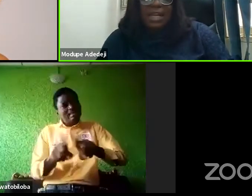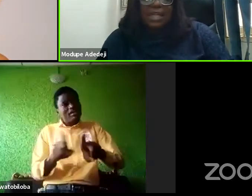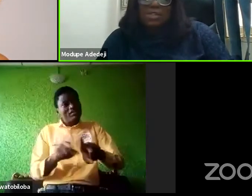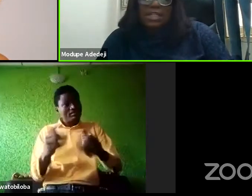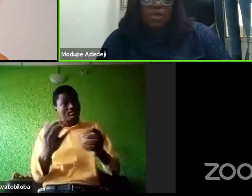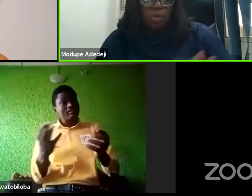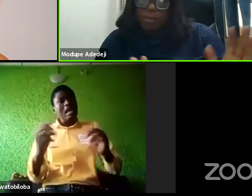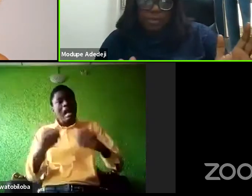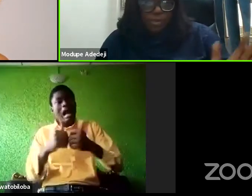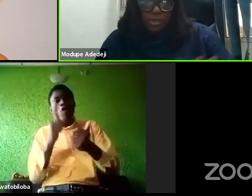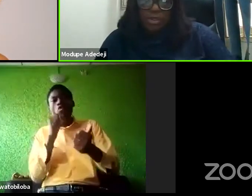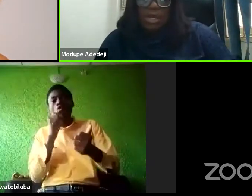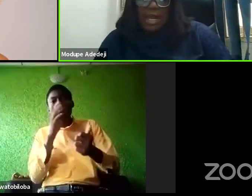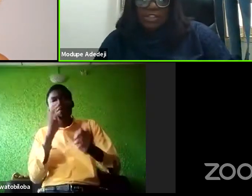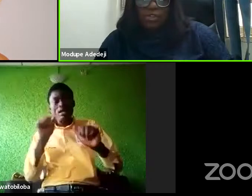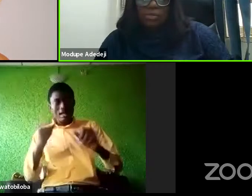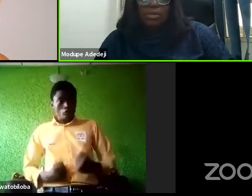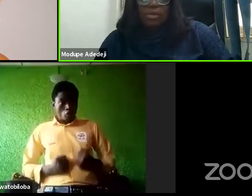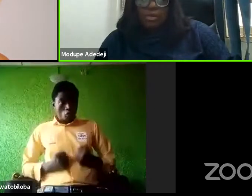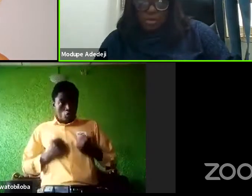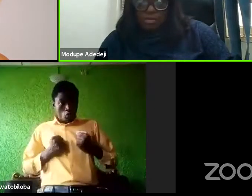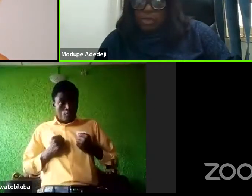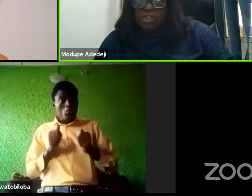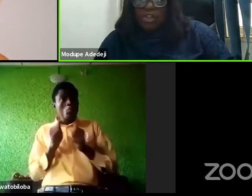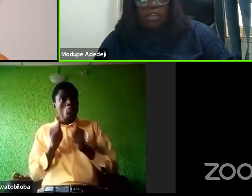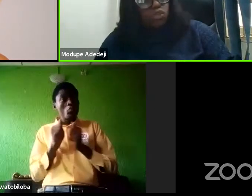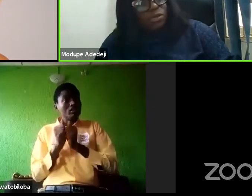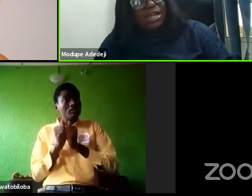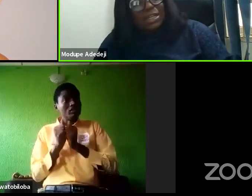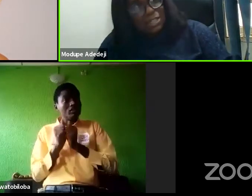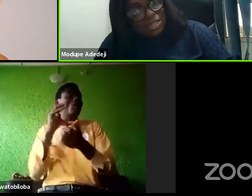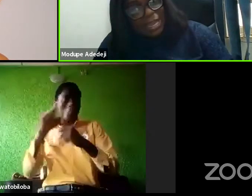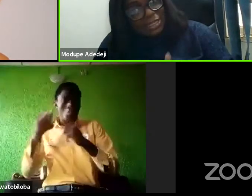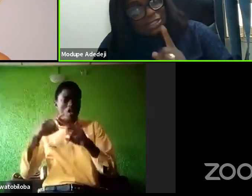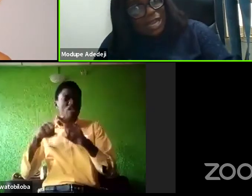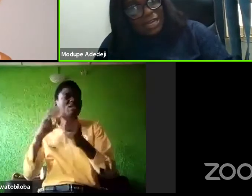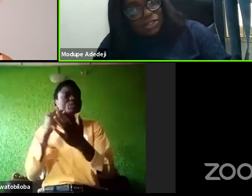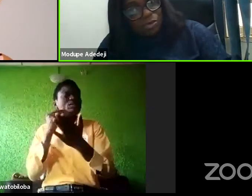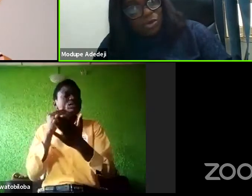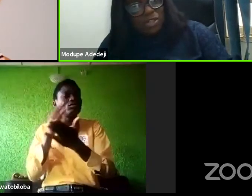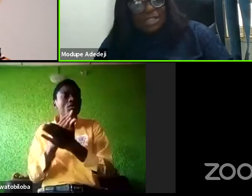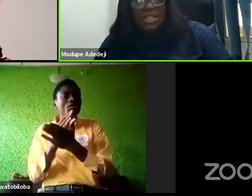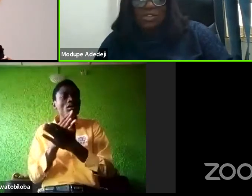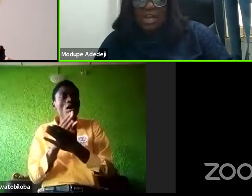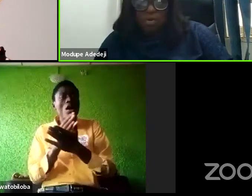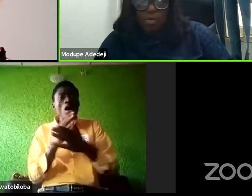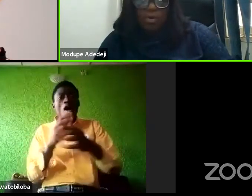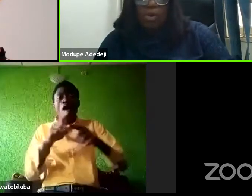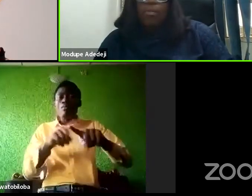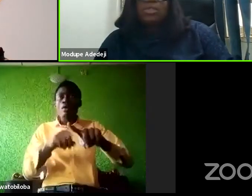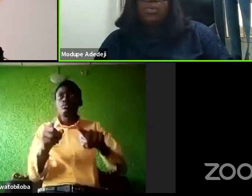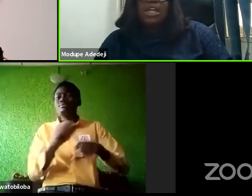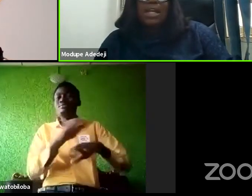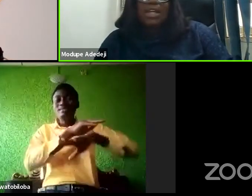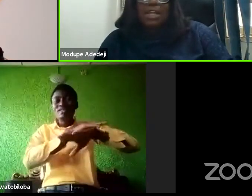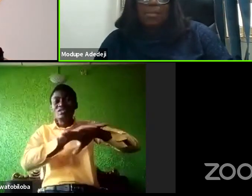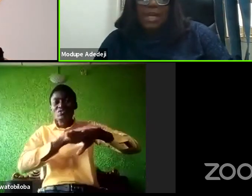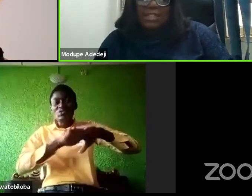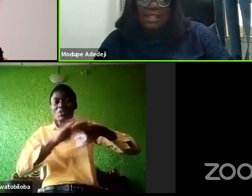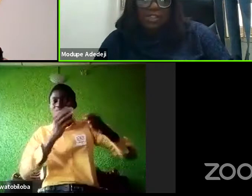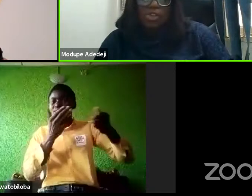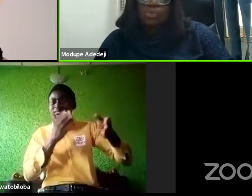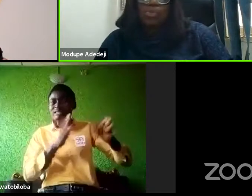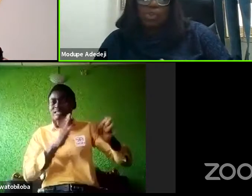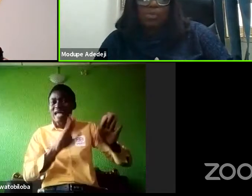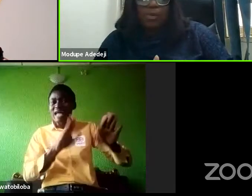people can actually cope, and but not to be dying in silence. So because I said you can cope, but we actually